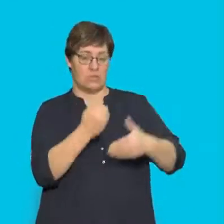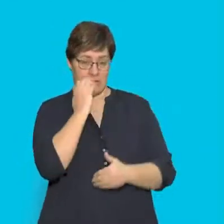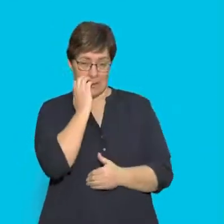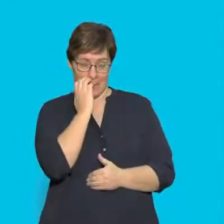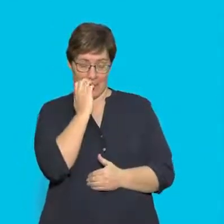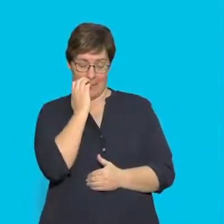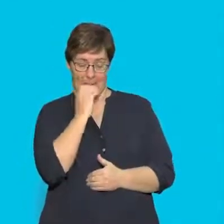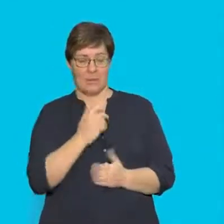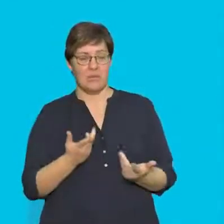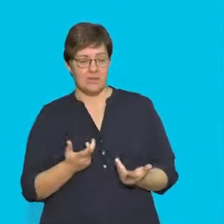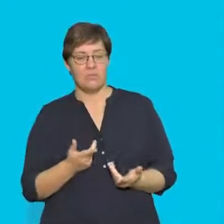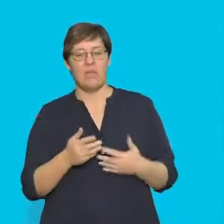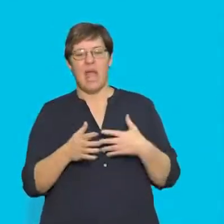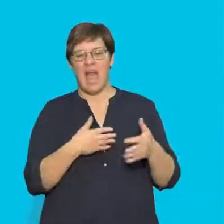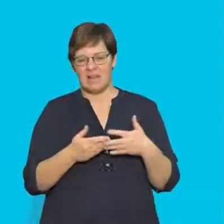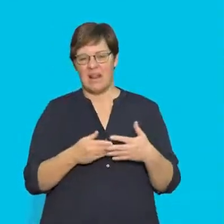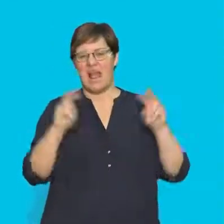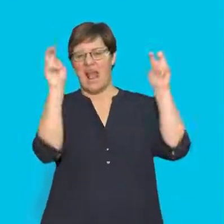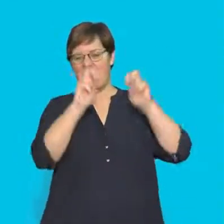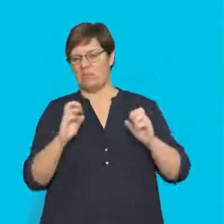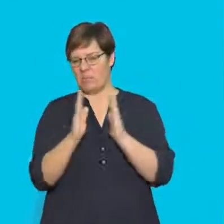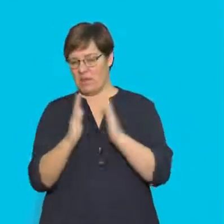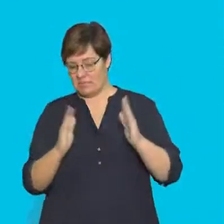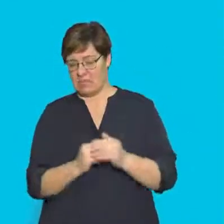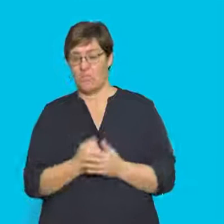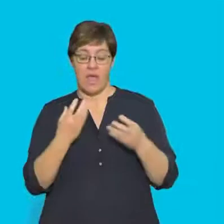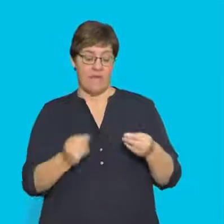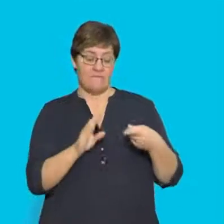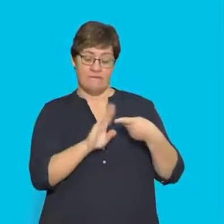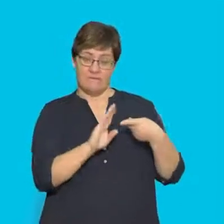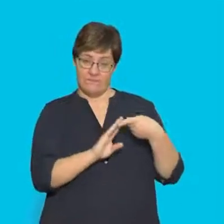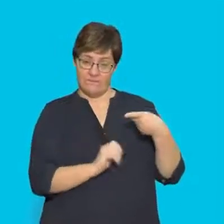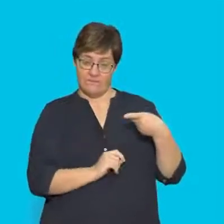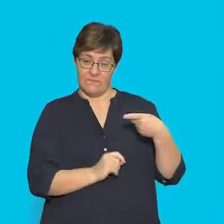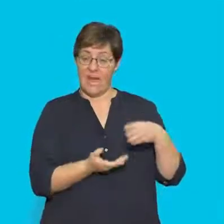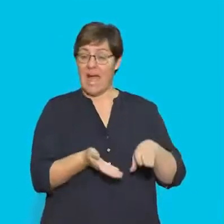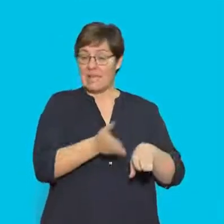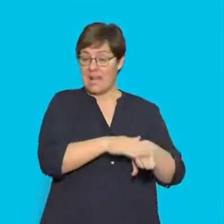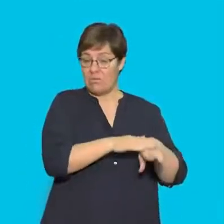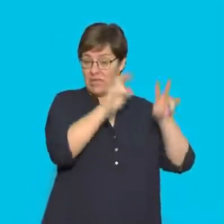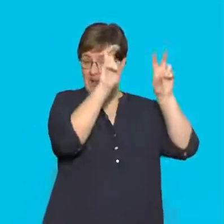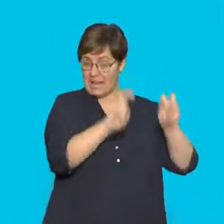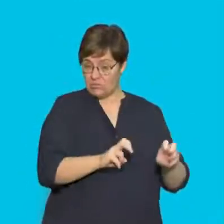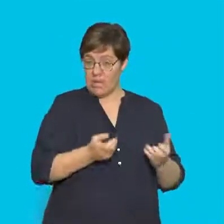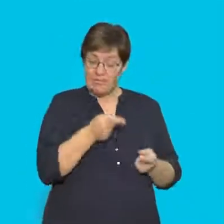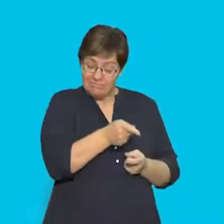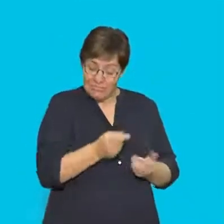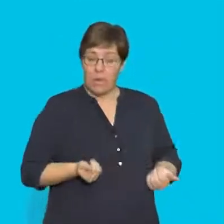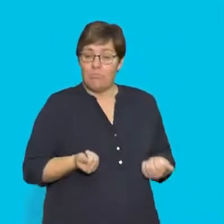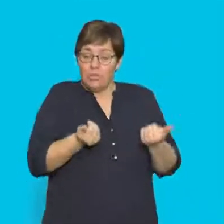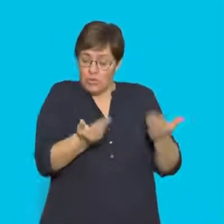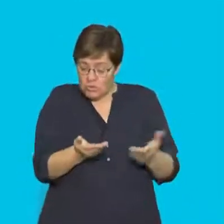when we're dealing with electromagnetism. We can have electric current that produces a magnetic